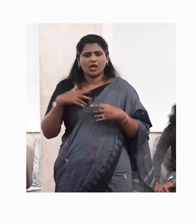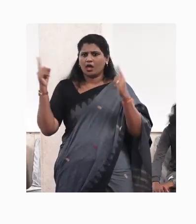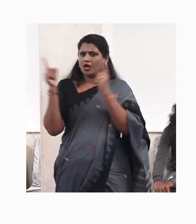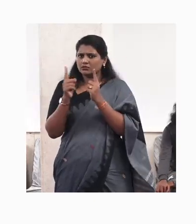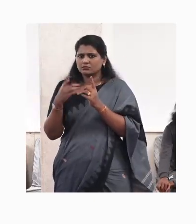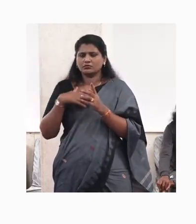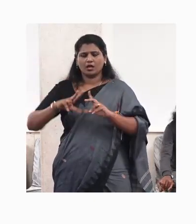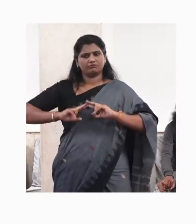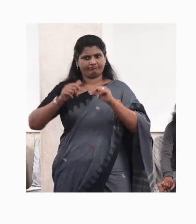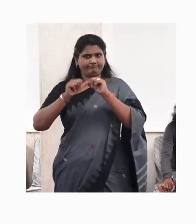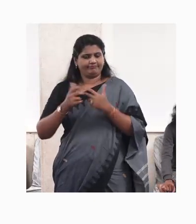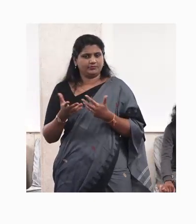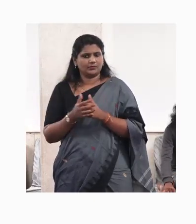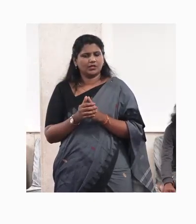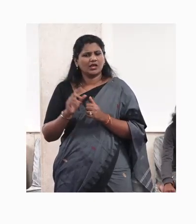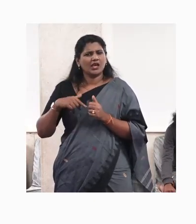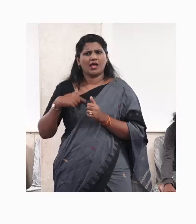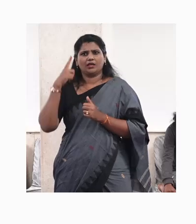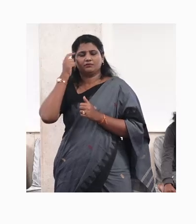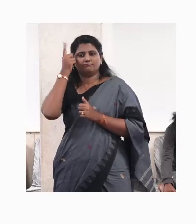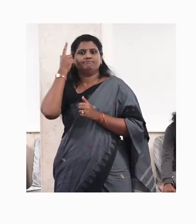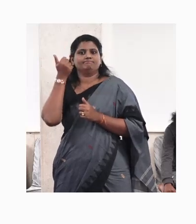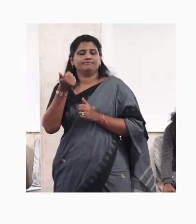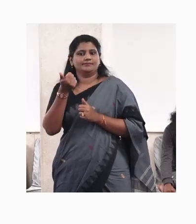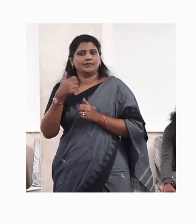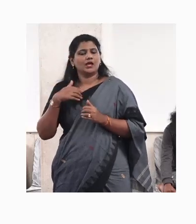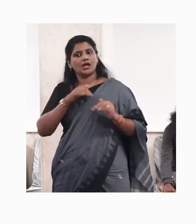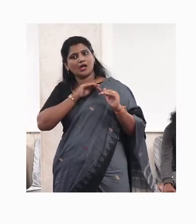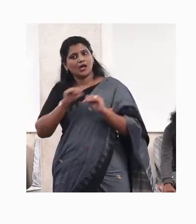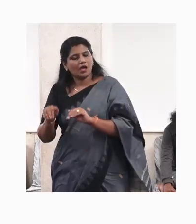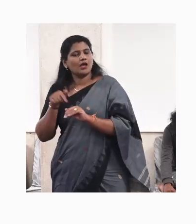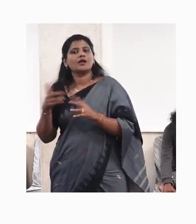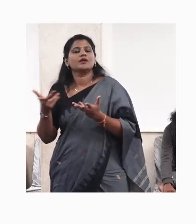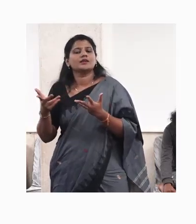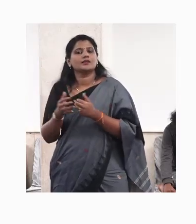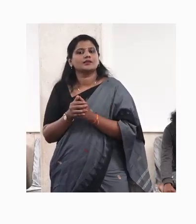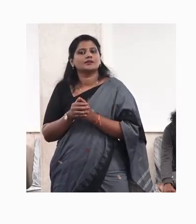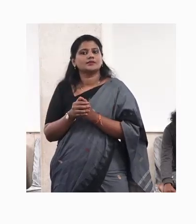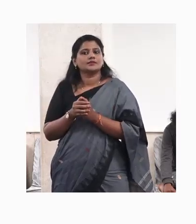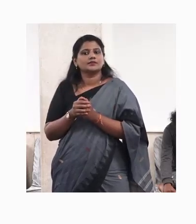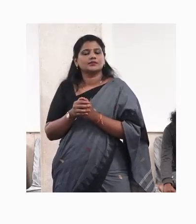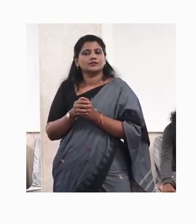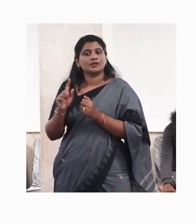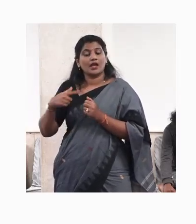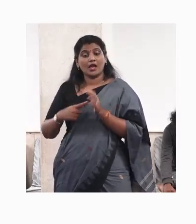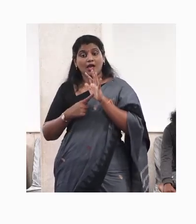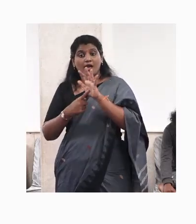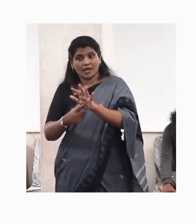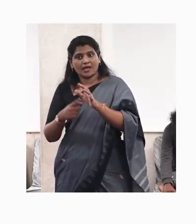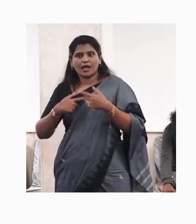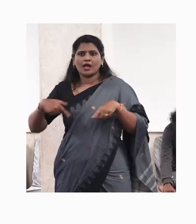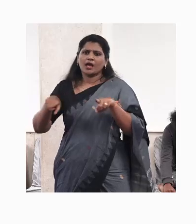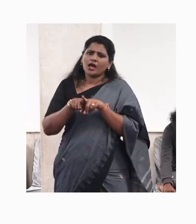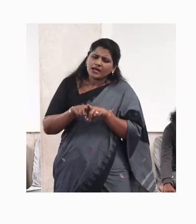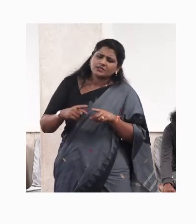and respond. But I've also realized that what is actually very supportive is also presenting yourself as authentically